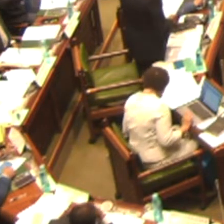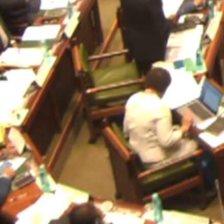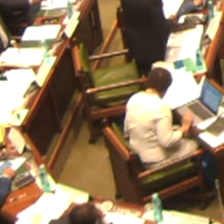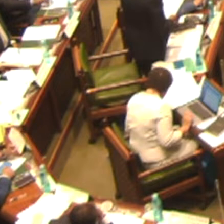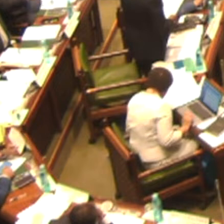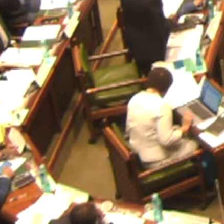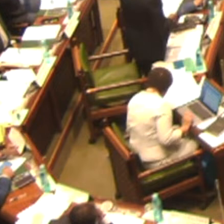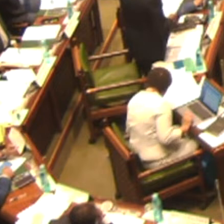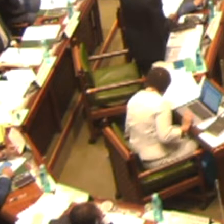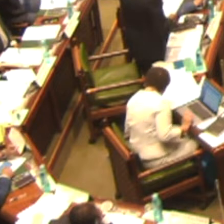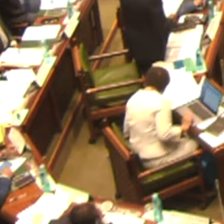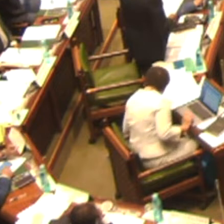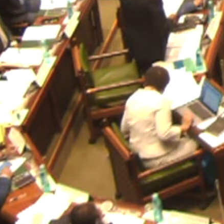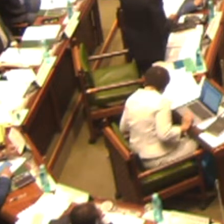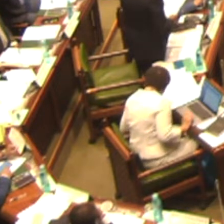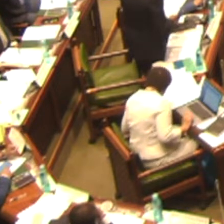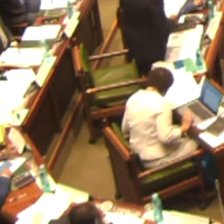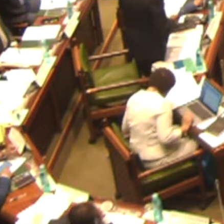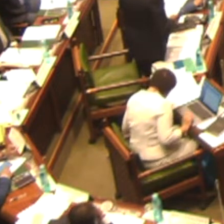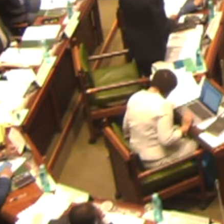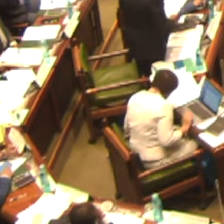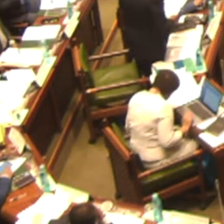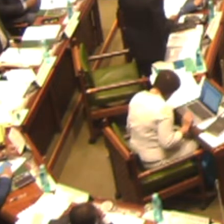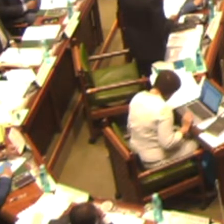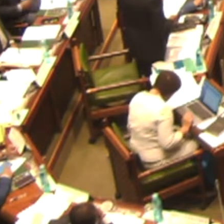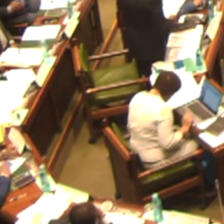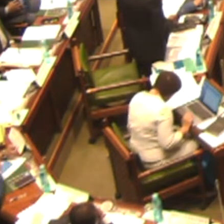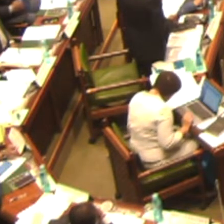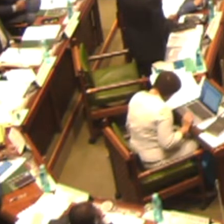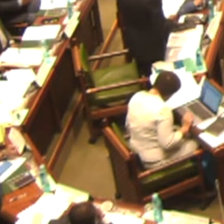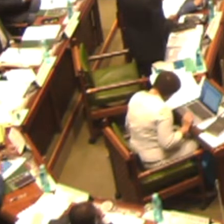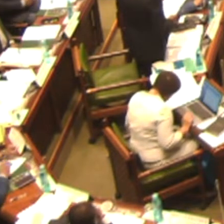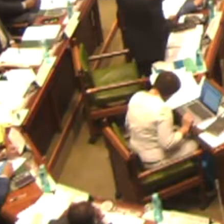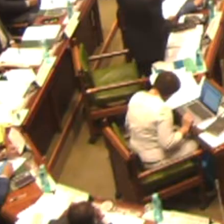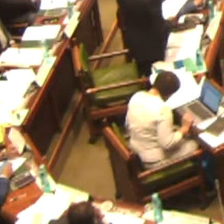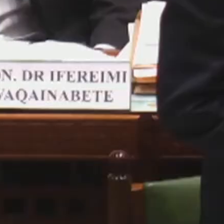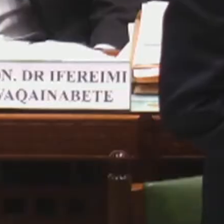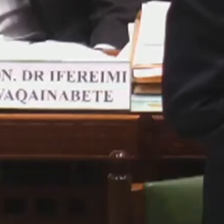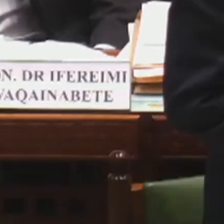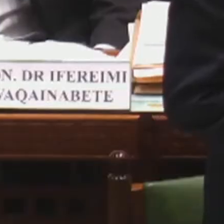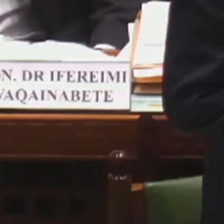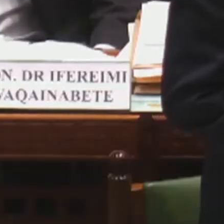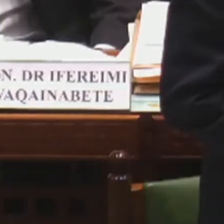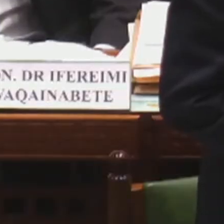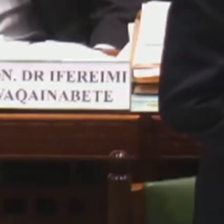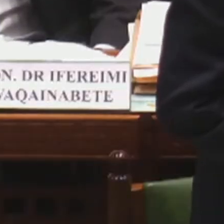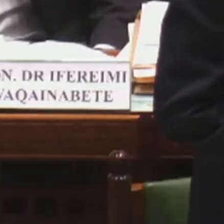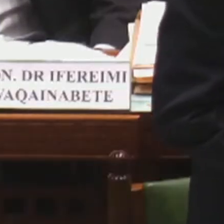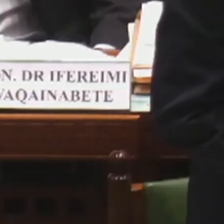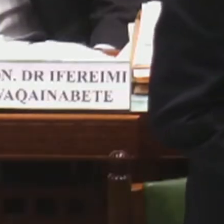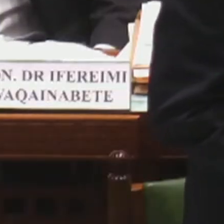for the livestock industry in terms of addressing issues on climate change. A very pertinent question, Mr.